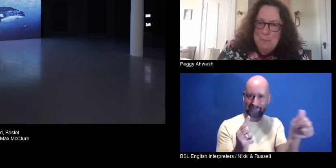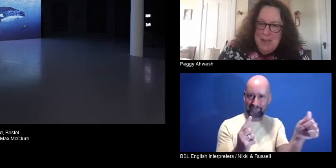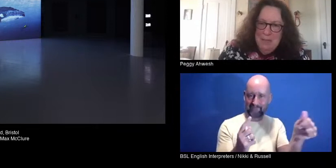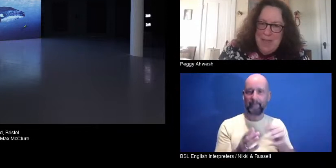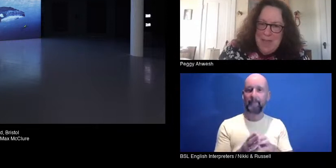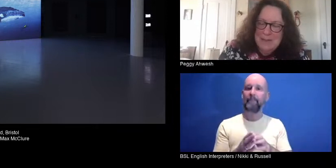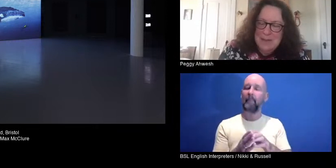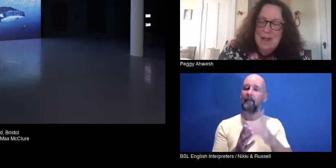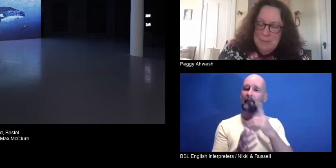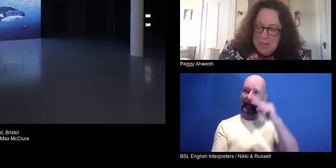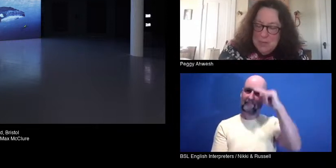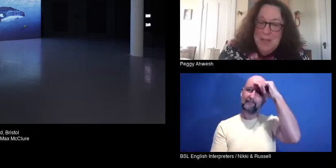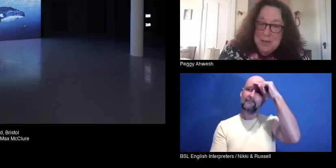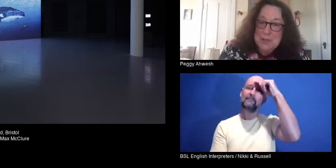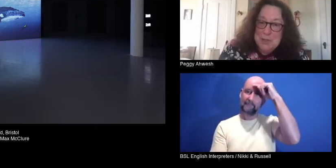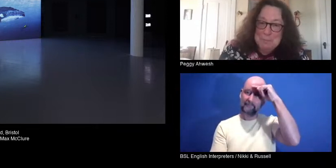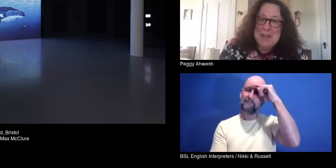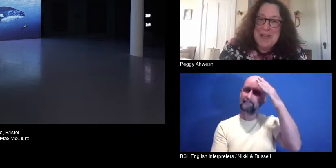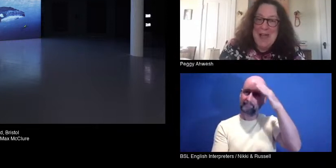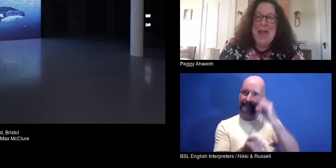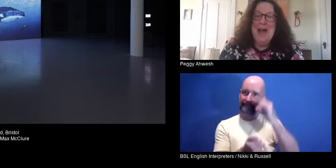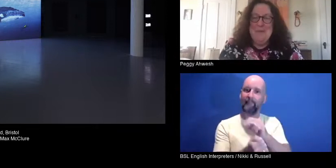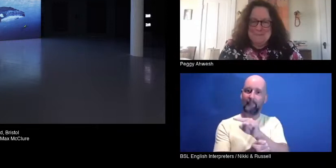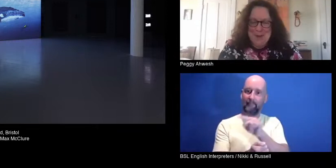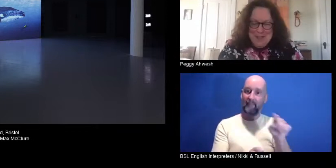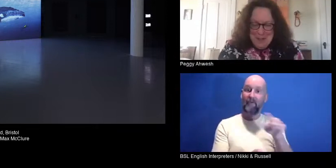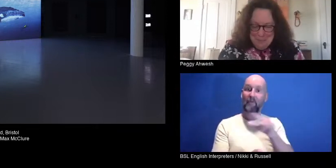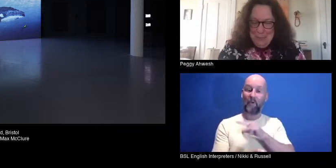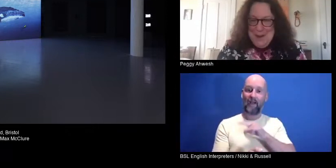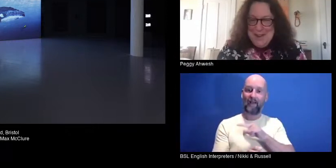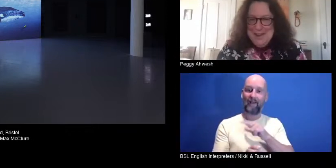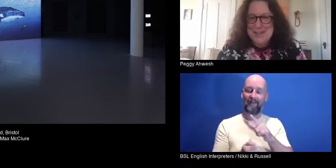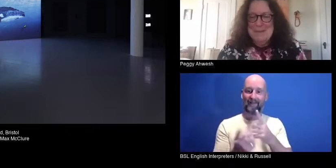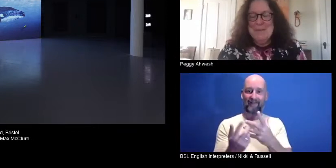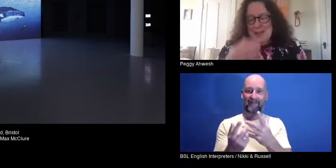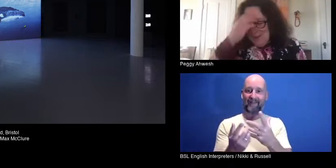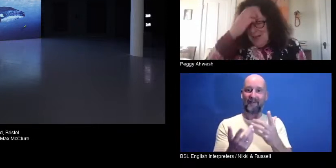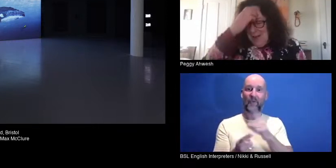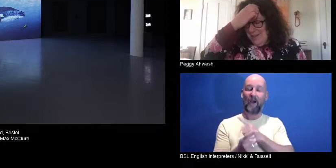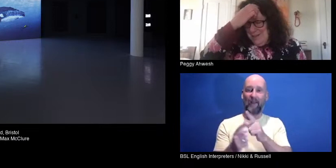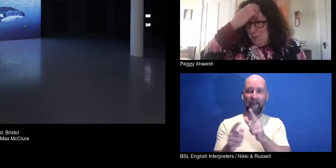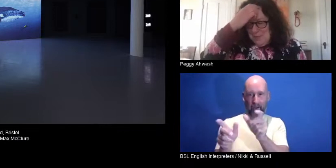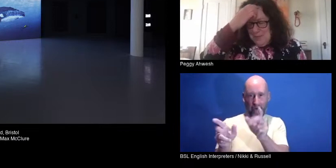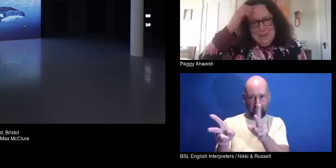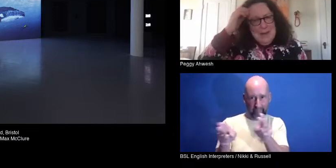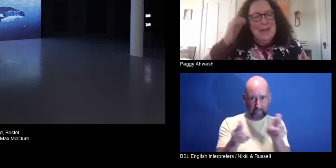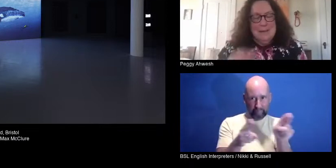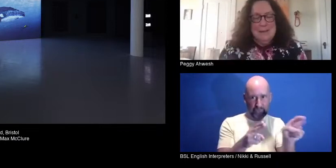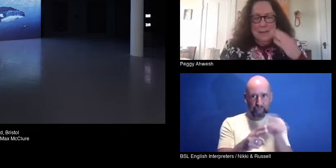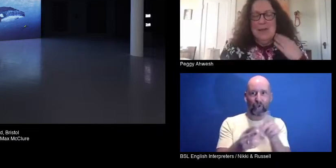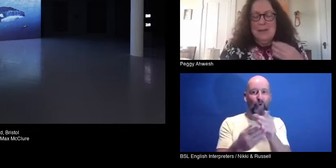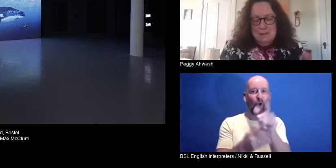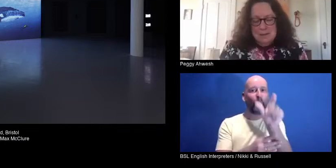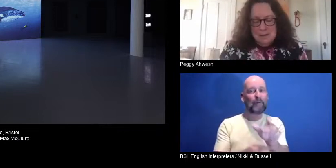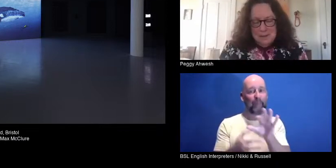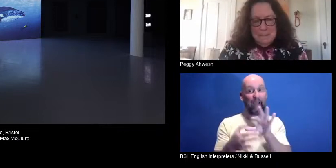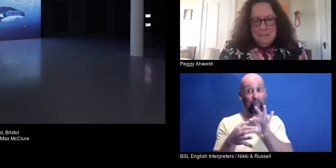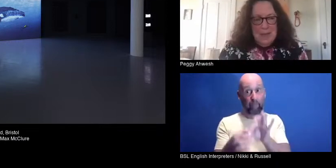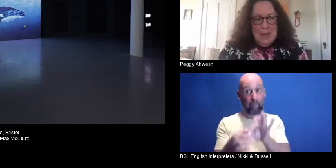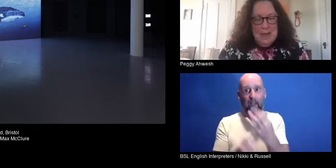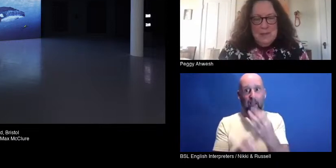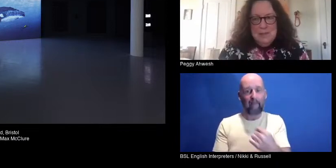stayed with me, that these relationships I have with footage, not like it's a person, but